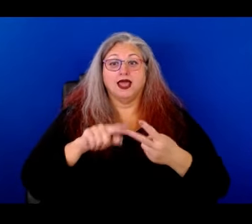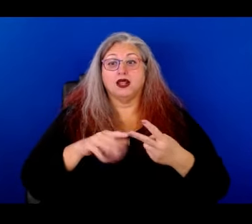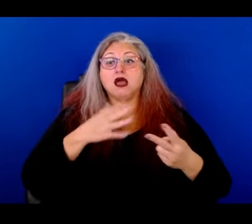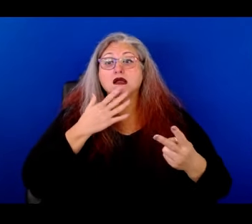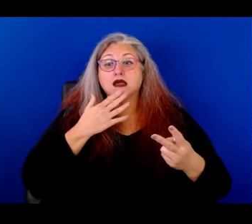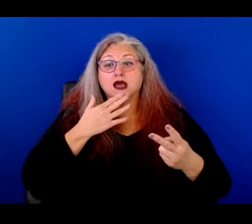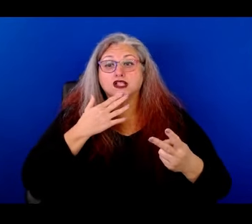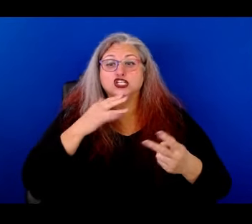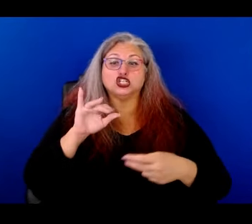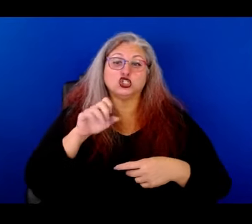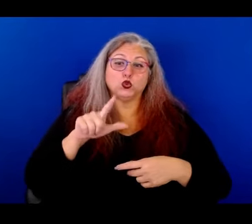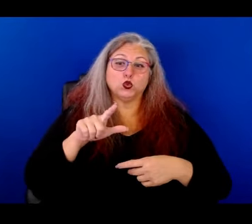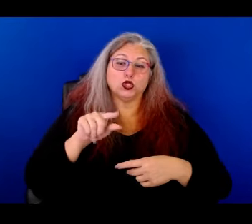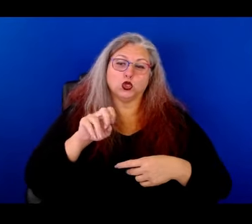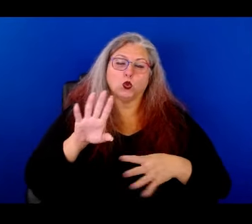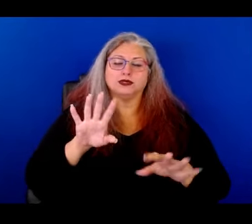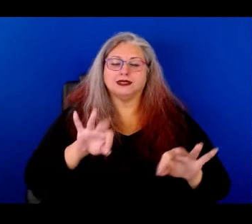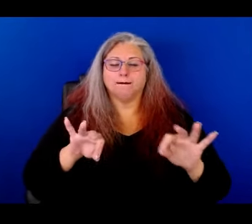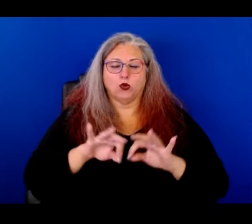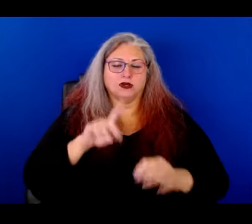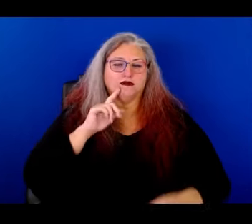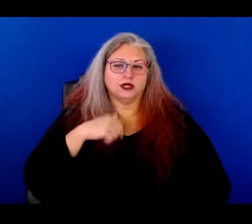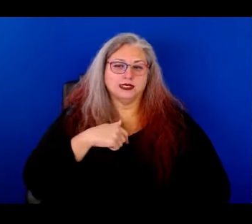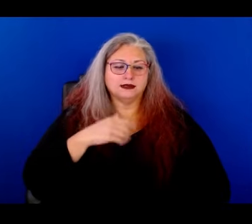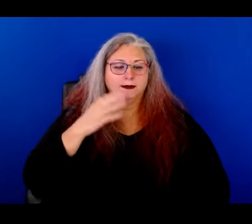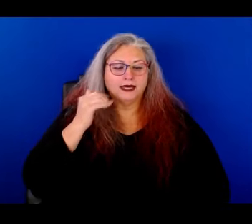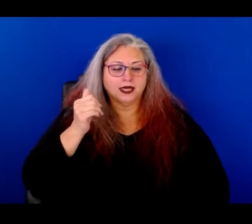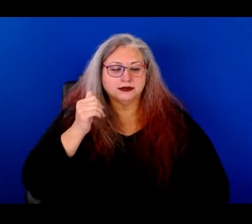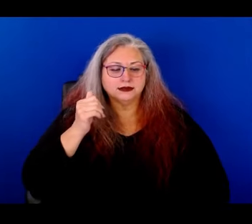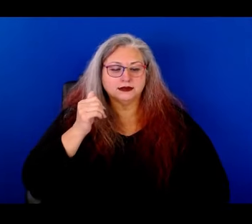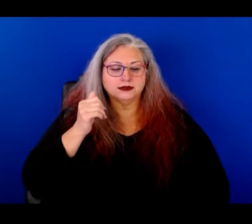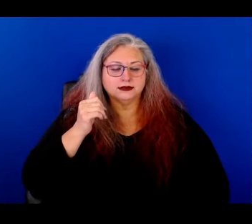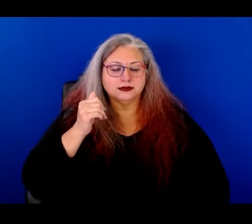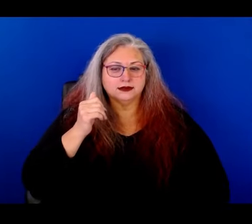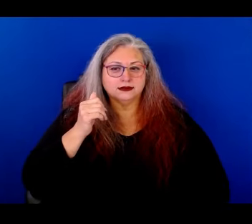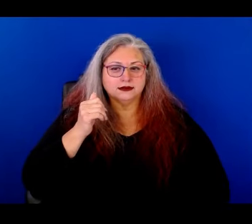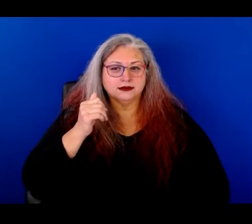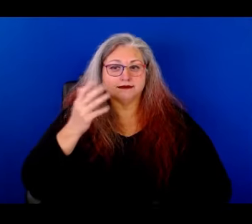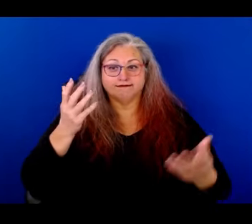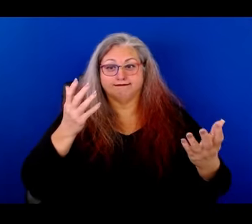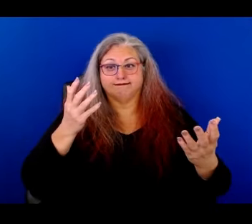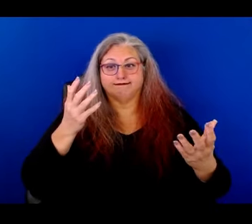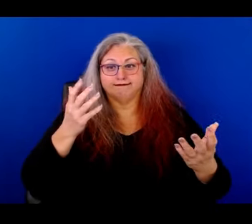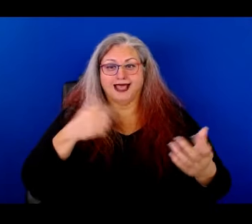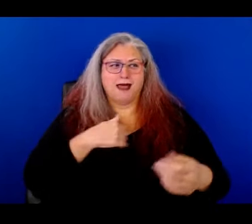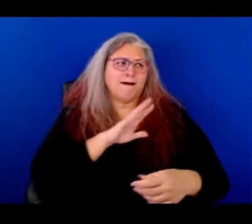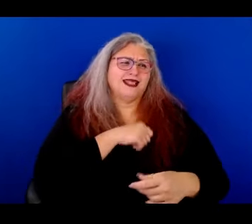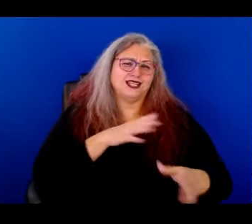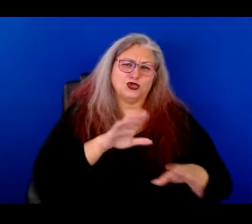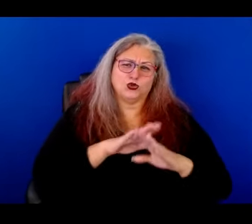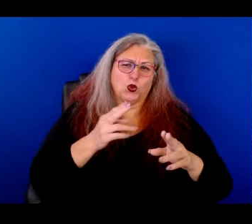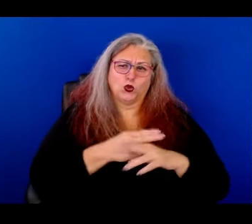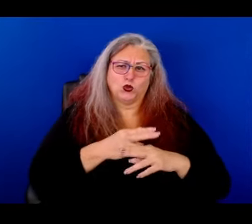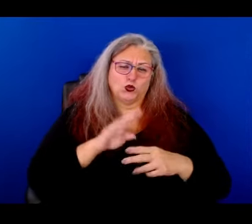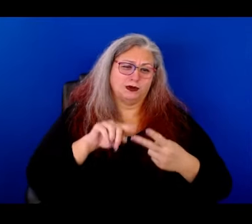colors, jewel tones were really important to us because, like, I'm Palestinian. We don't wear beige